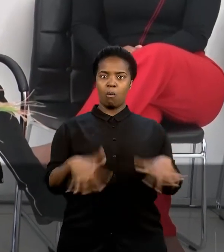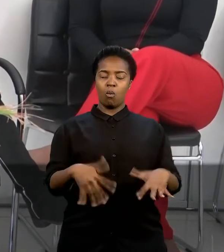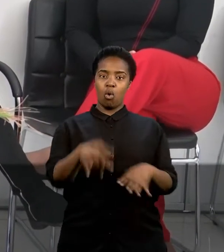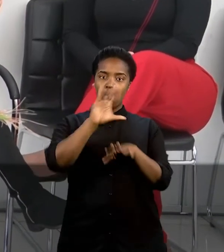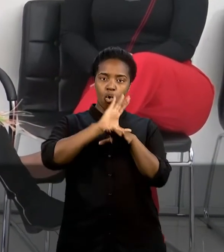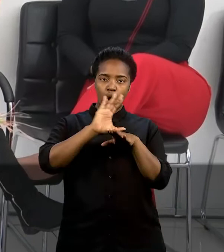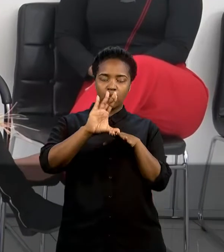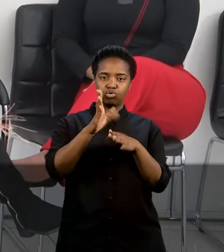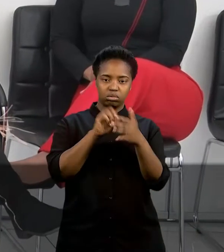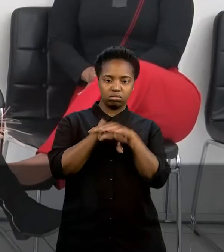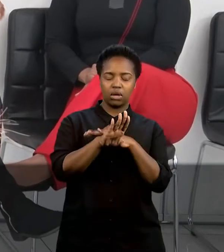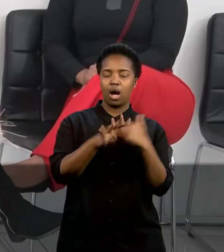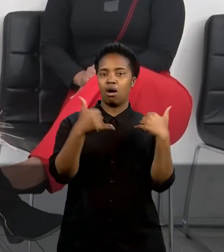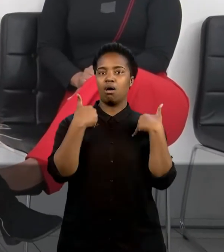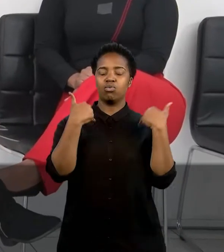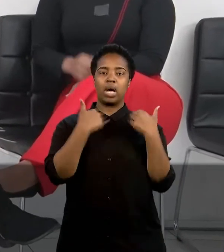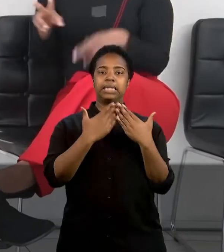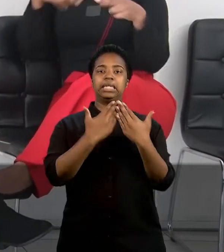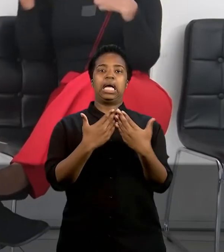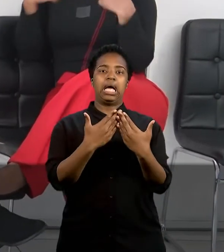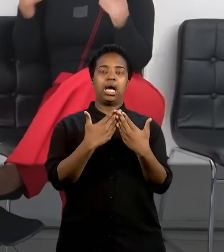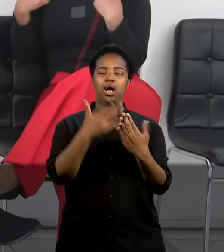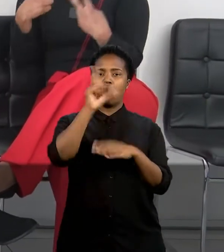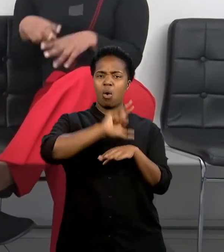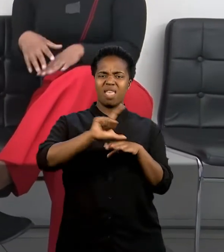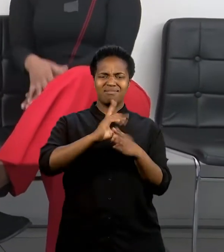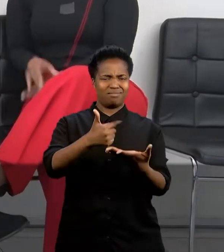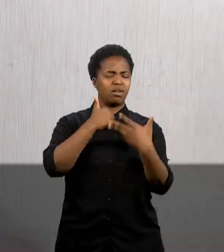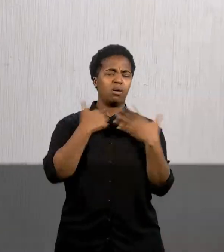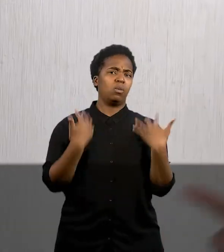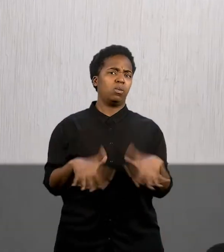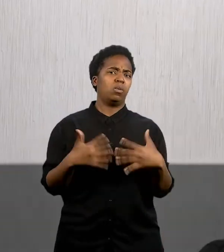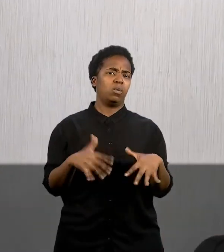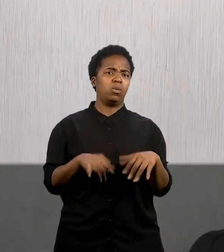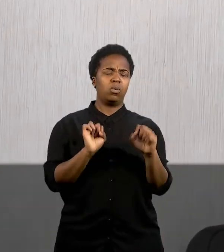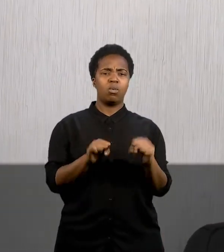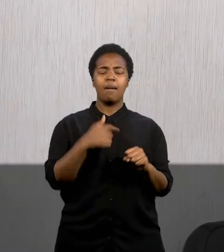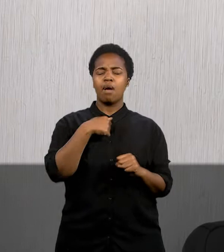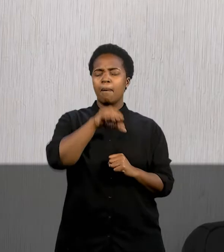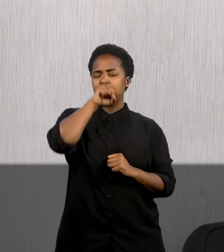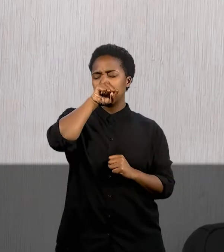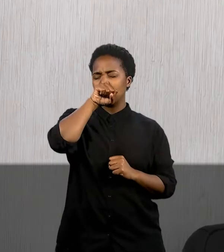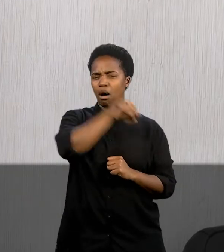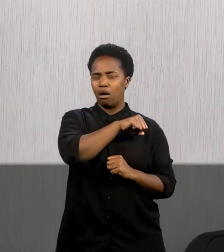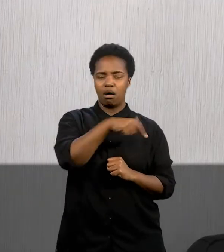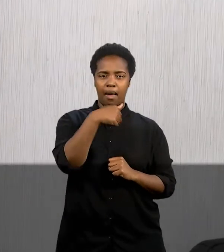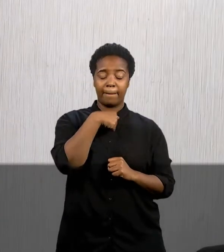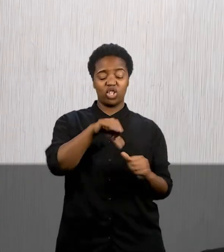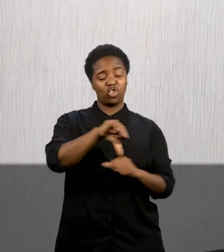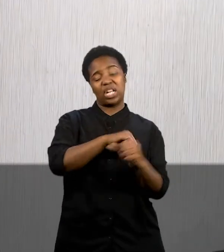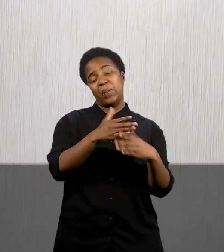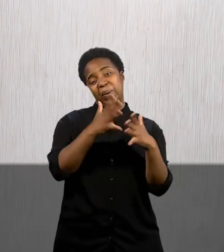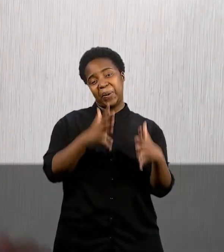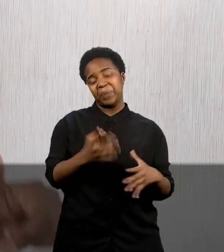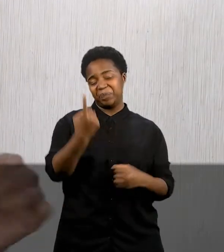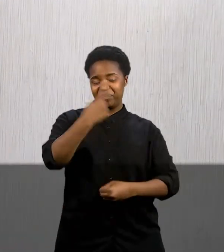ngihambe nge-college, and I really enjoy ukuba se-college. Bayangisiza kakhulu. I love ukuba